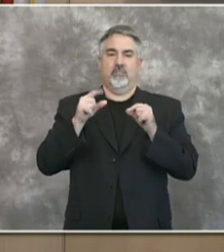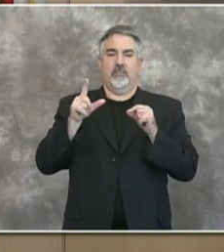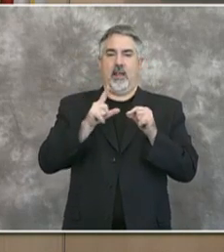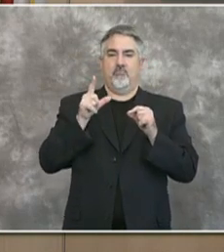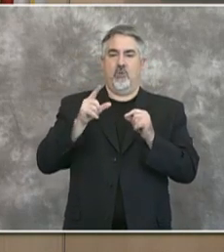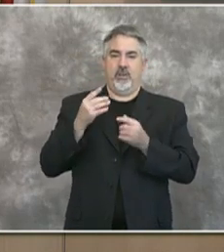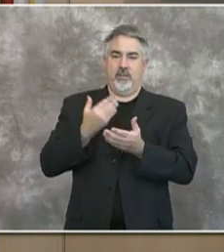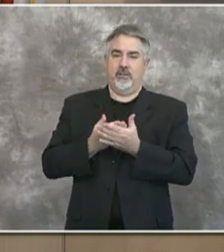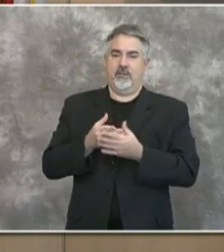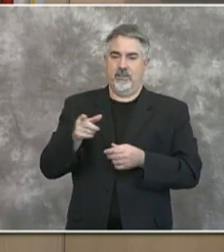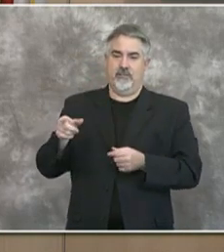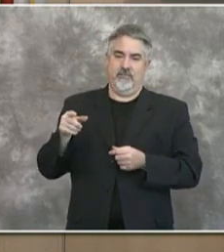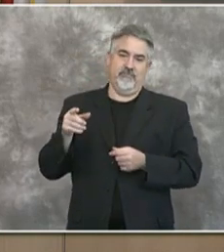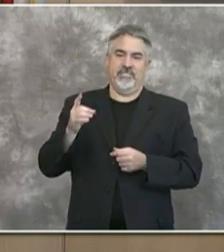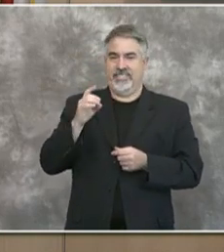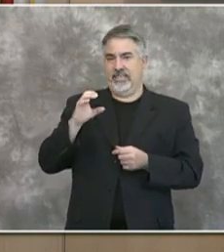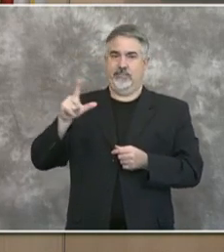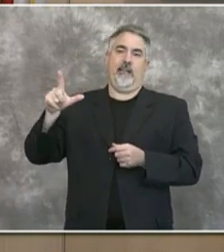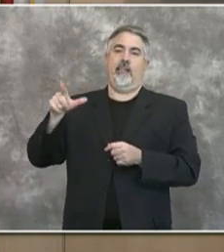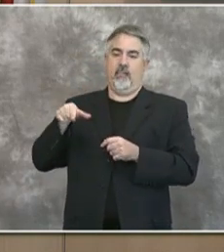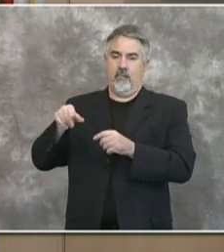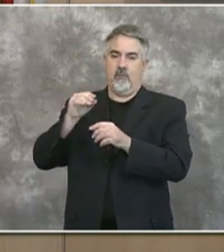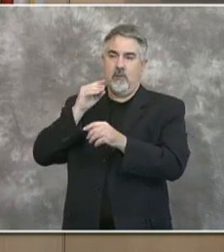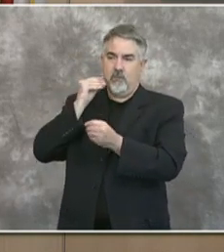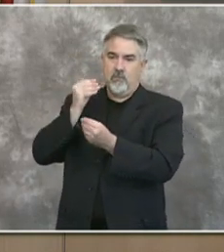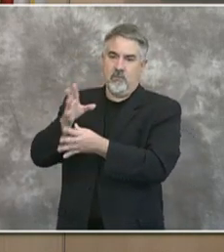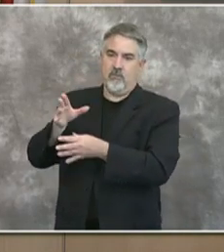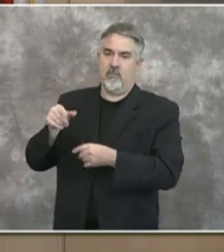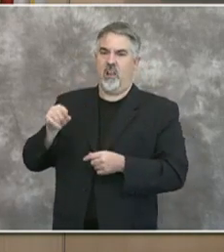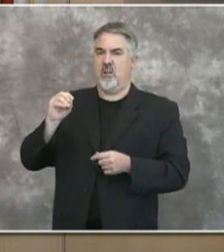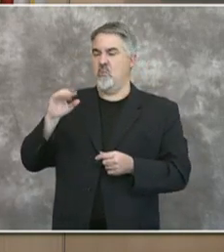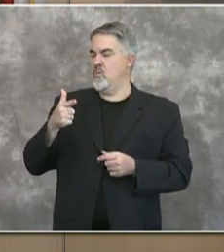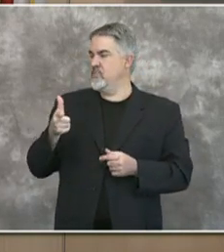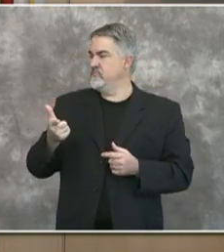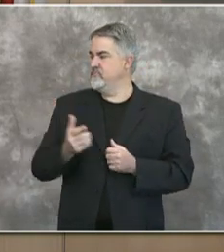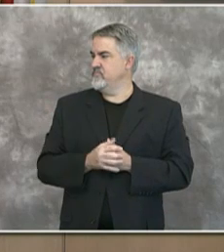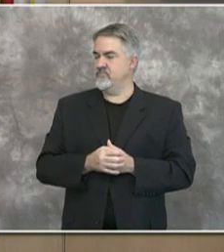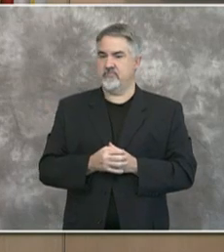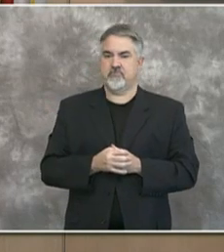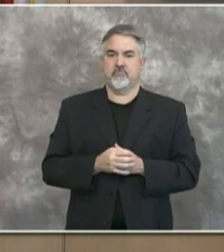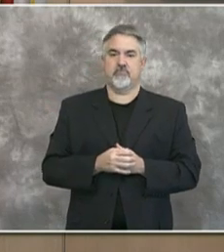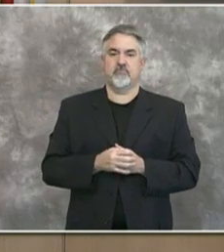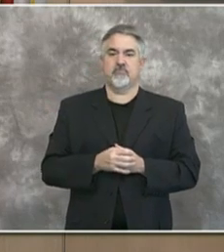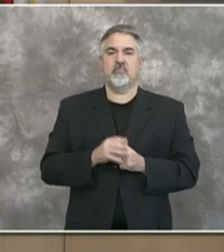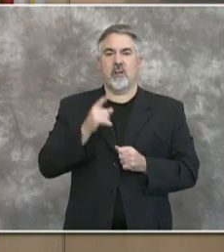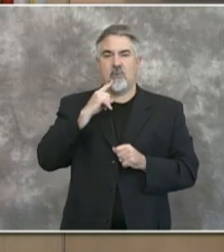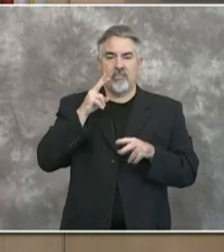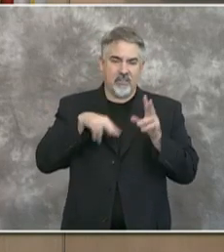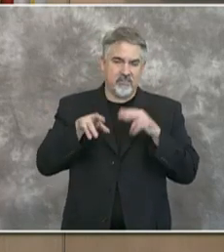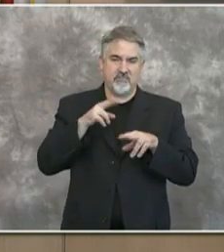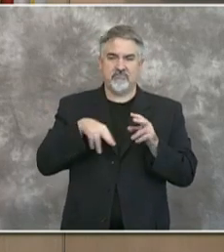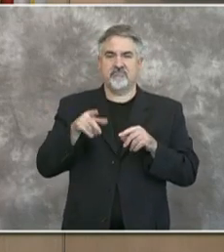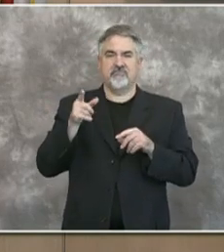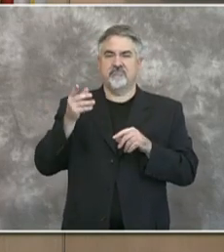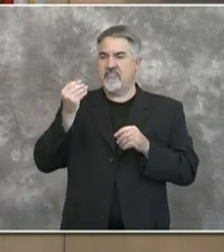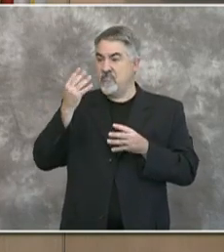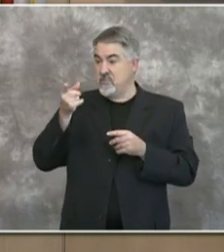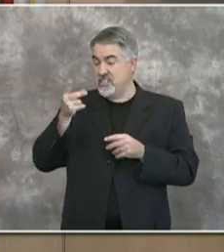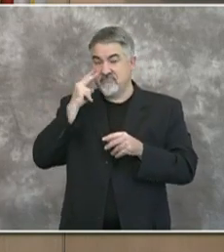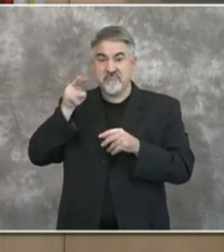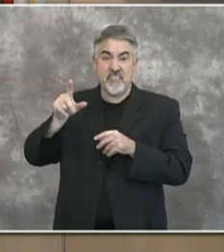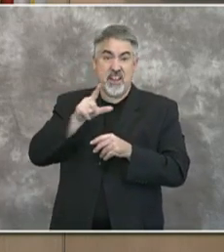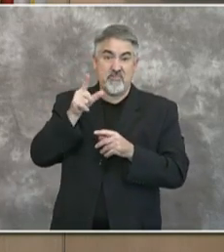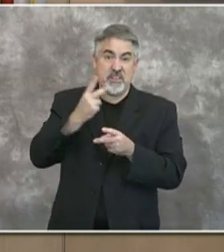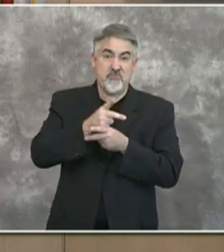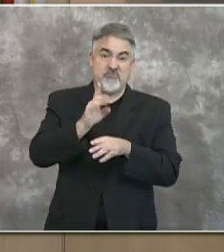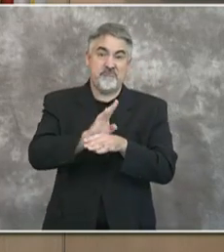sdcl.org. These are an opportunity really to assess these resources and a way